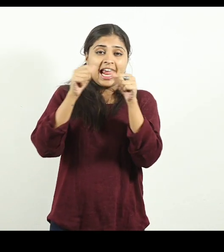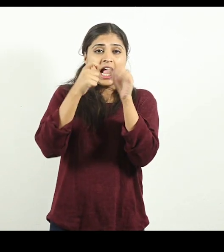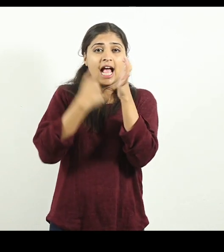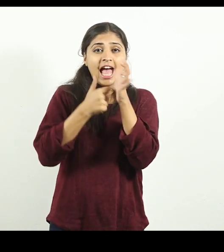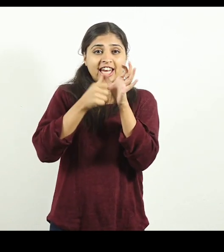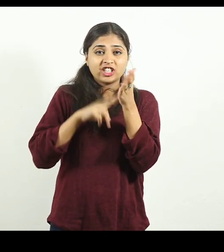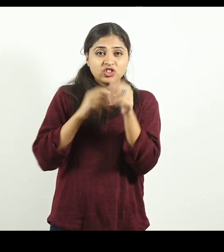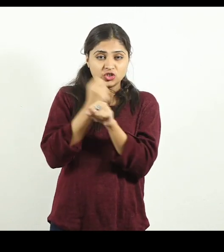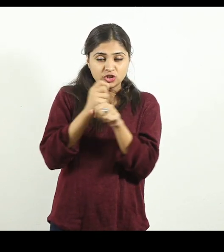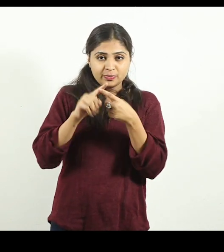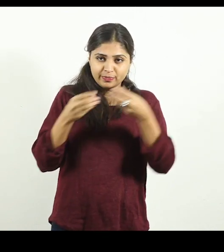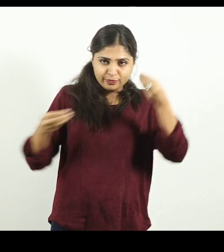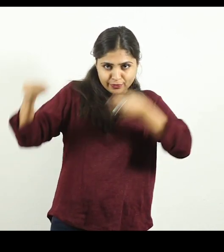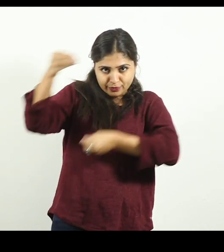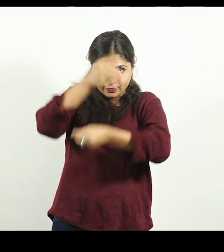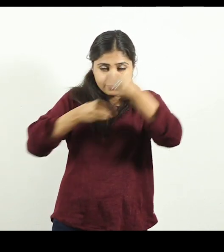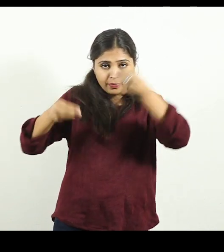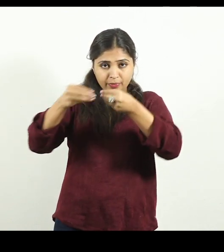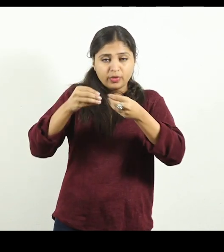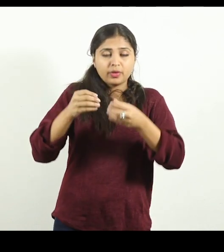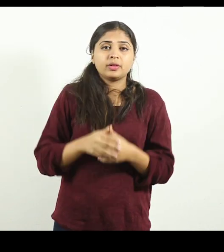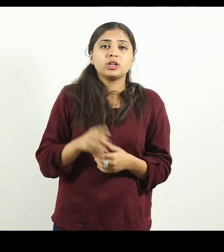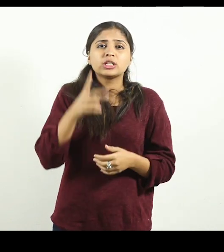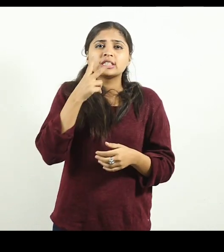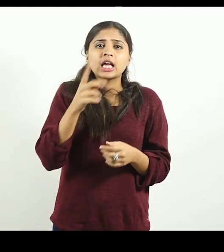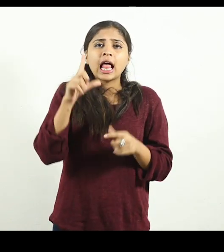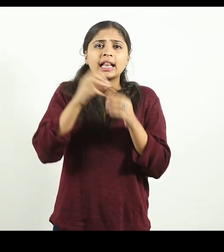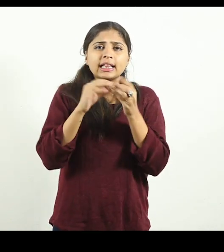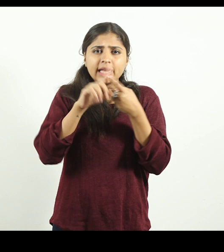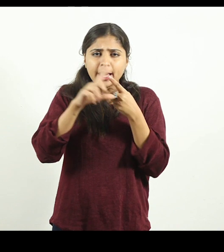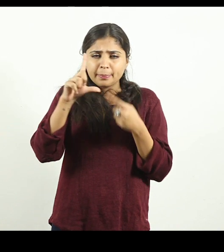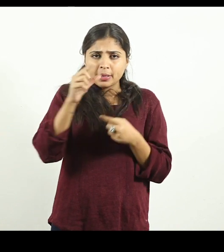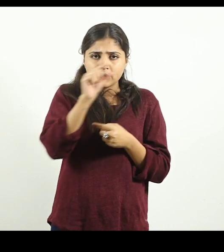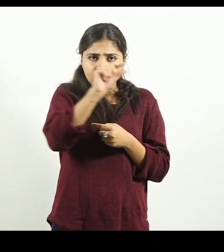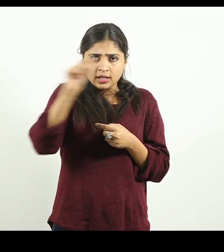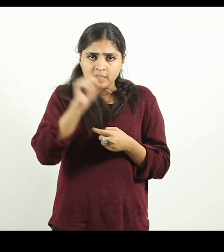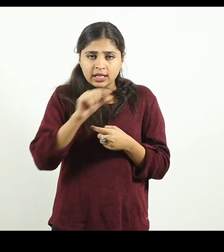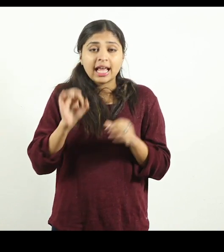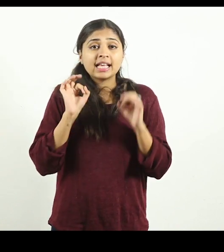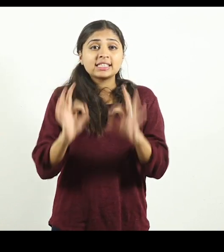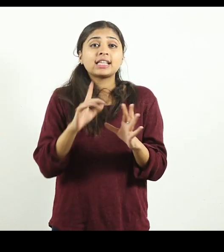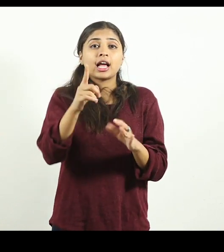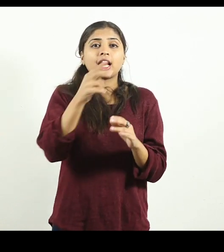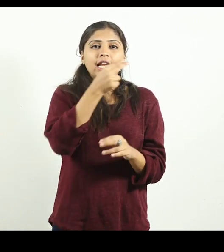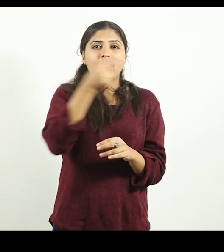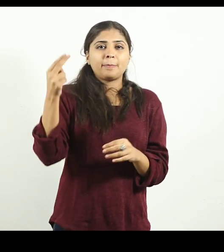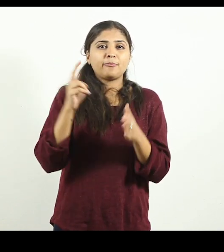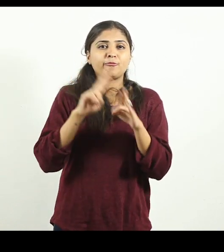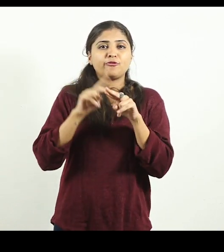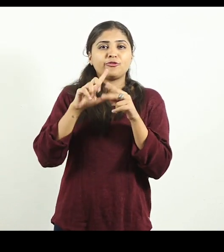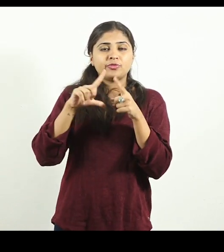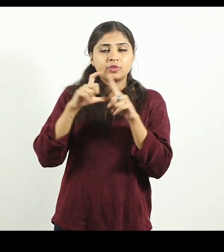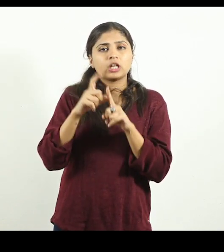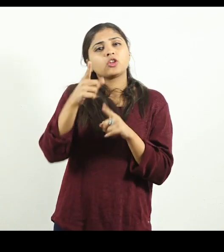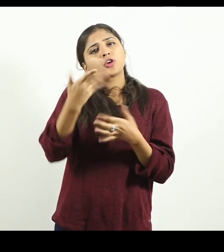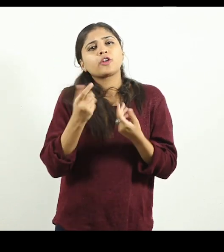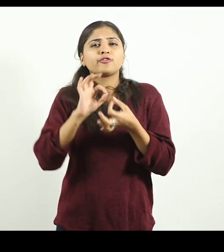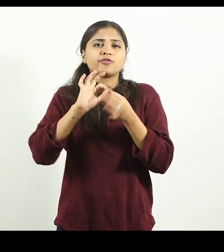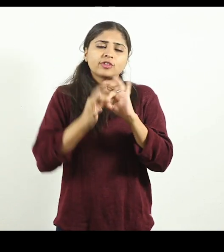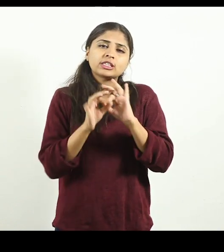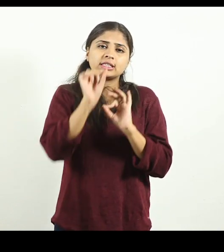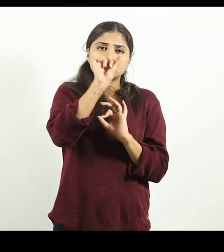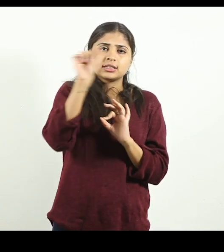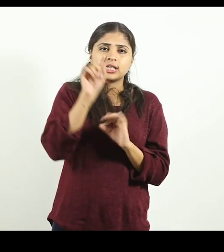Rearranging the fields. You might have noticed that the label for our fields appear exactly as the name of the field.